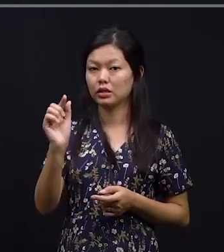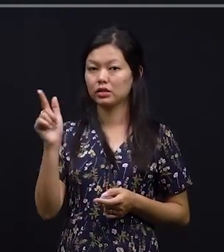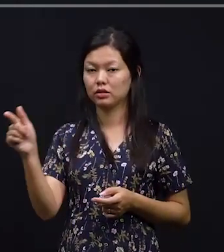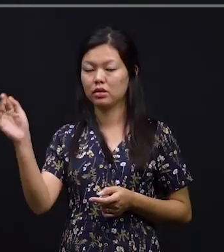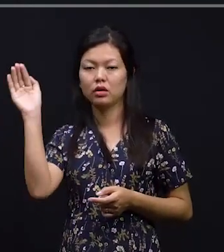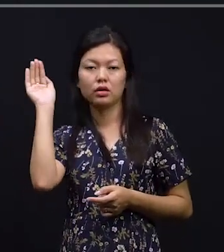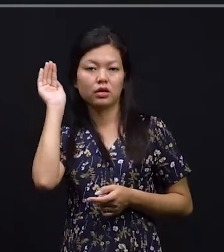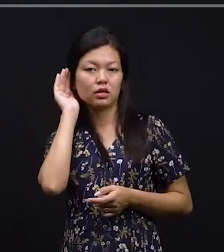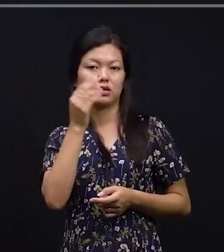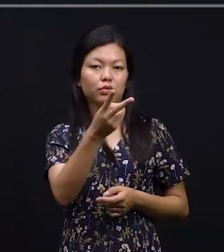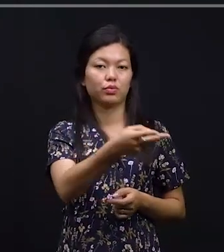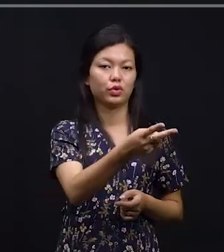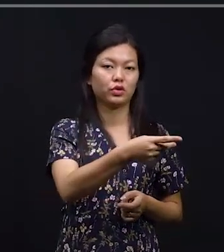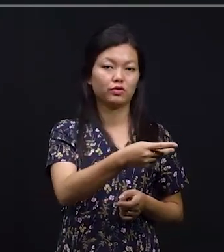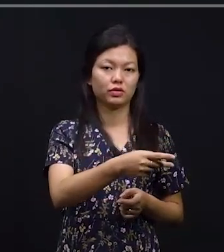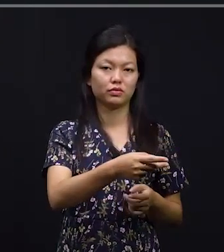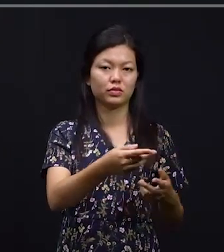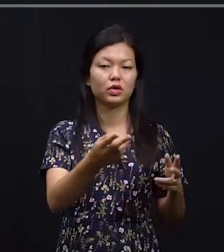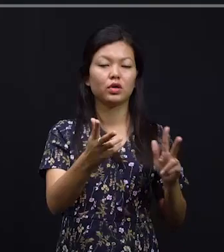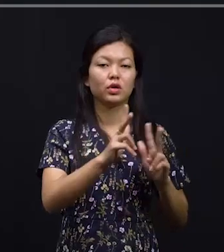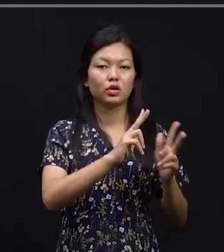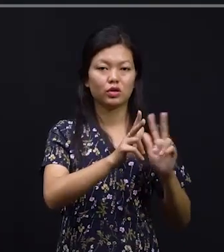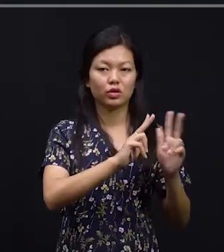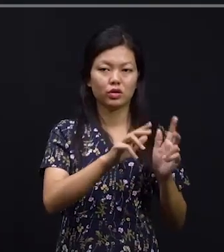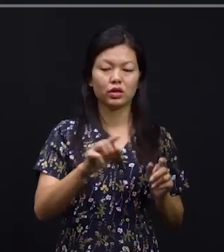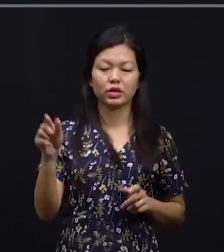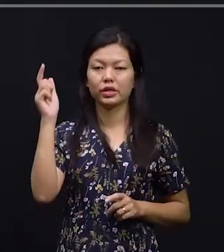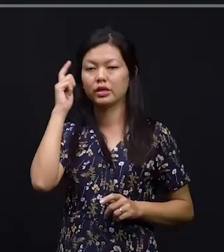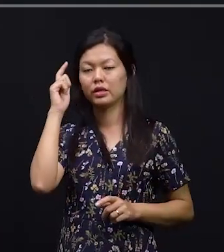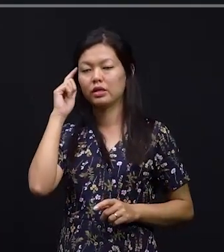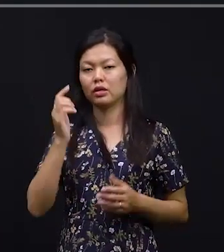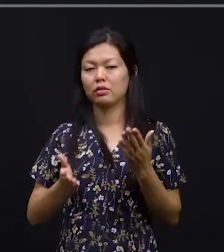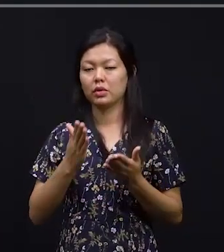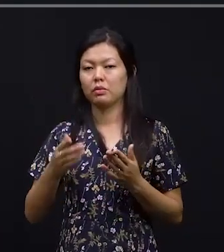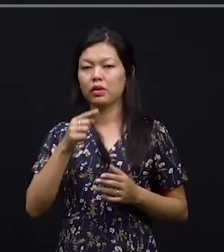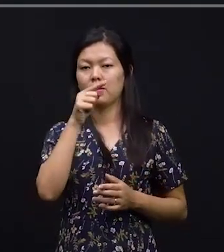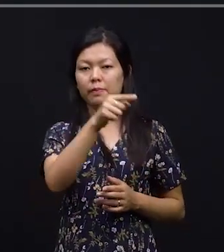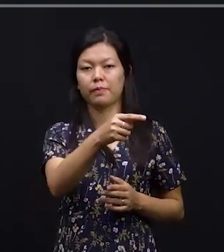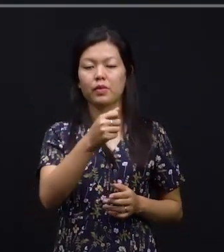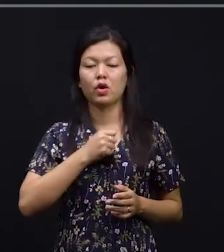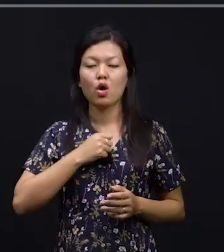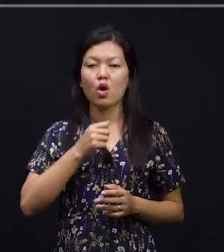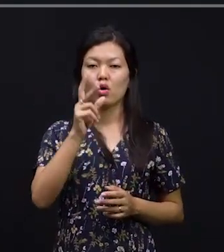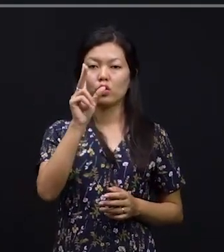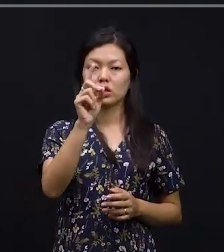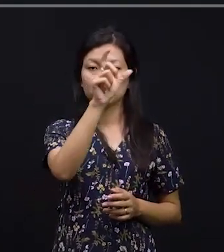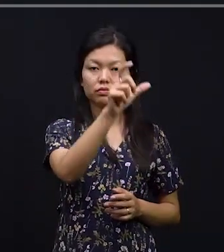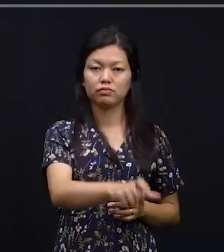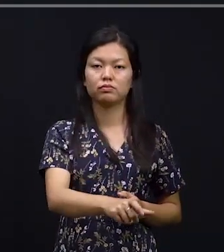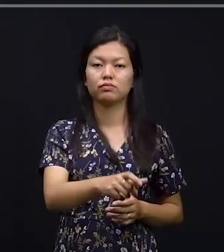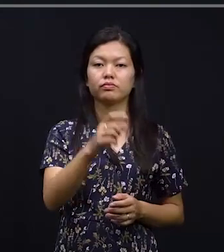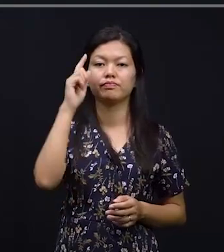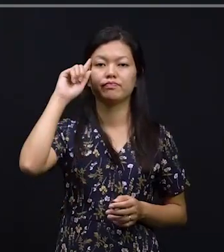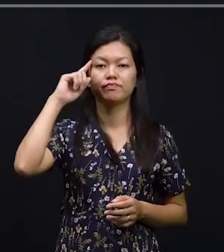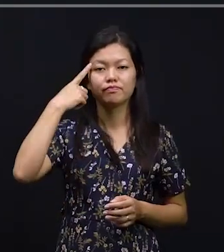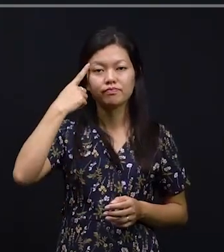was thinking to himself that there is another lunatic in the next office, that is his clerk, because he feels that money is the only source